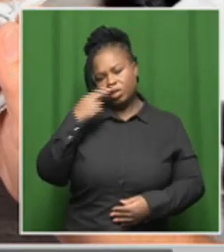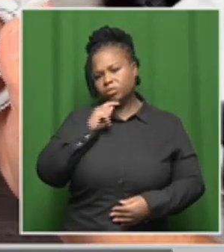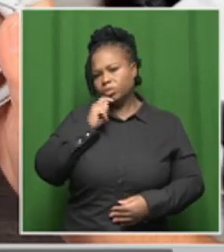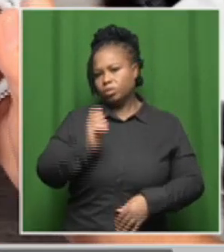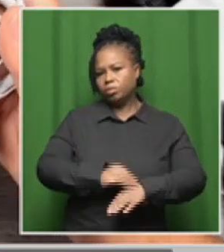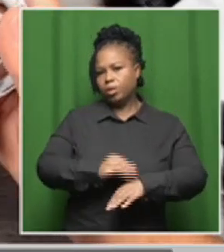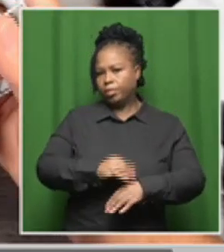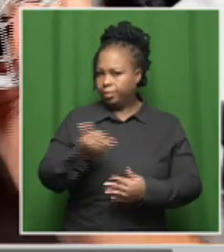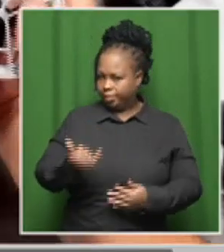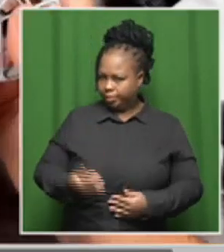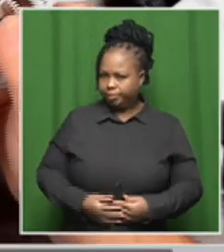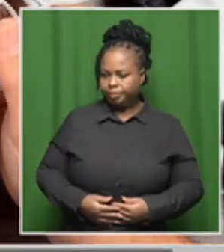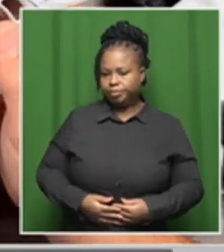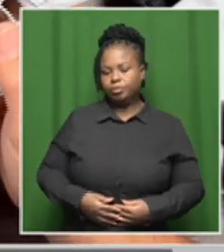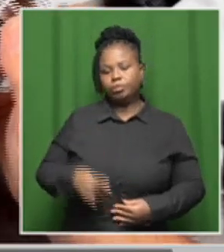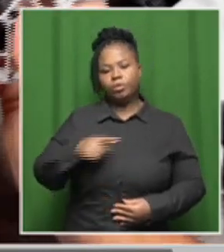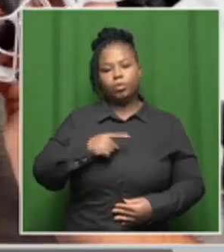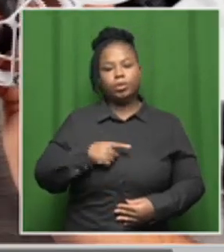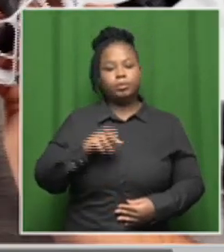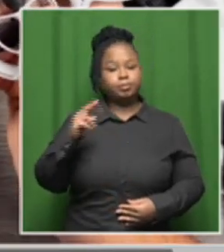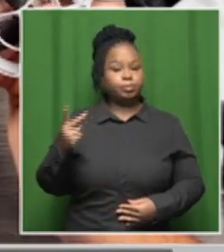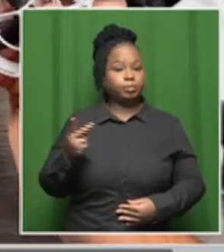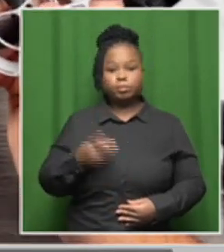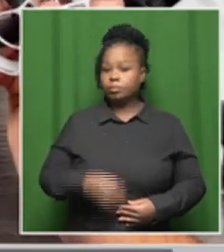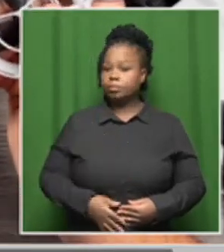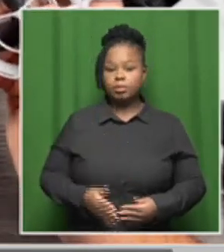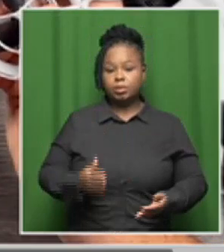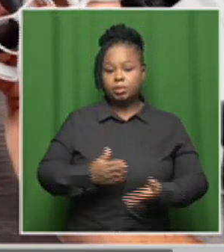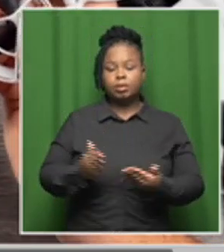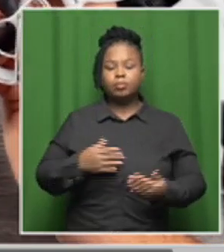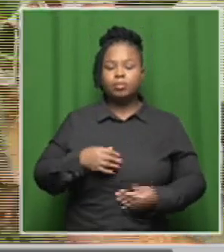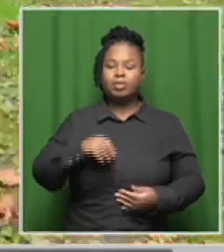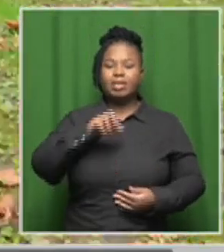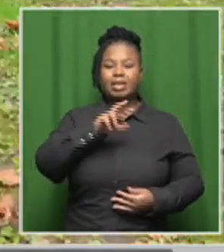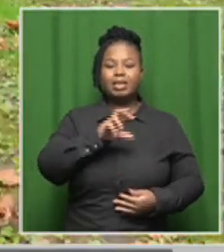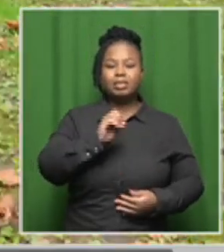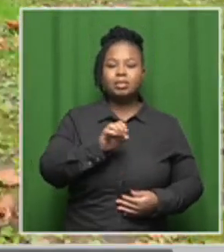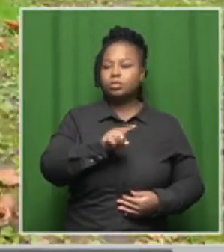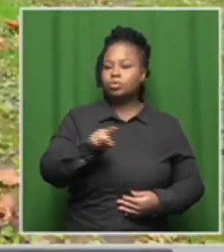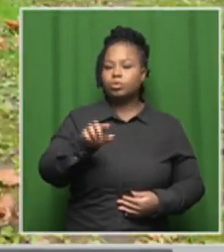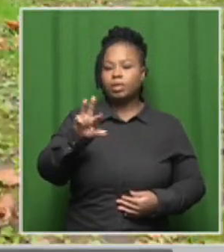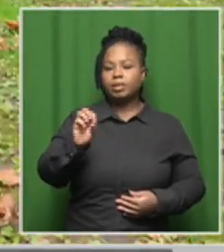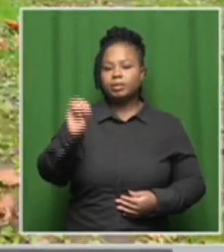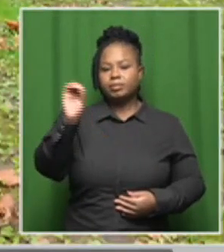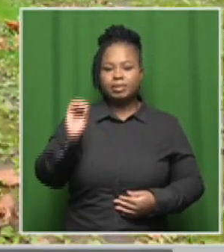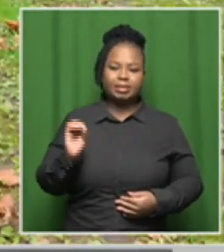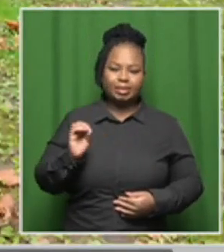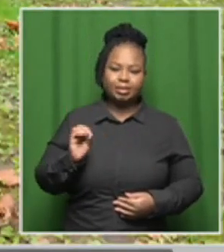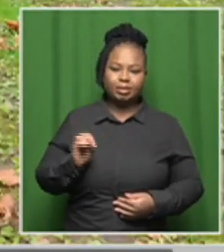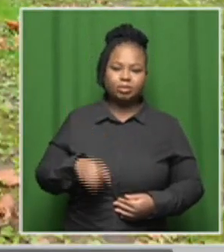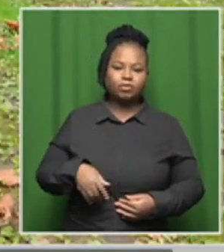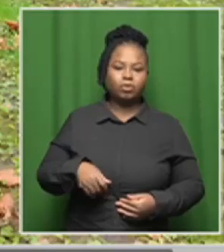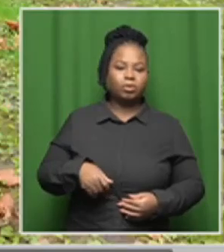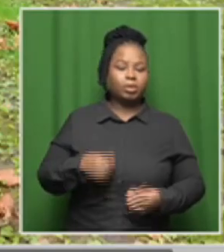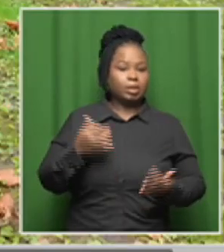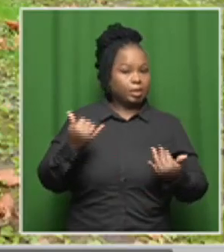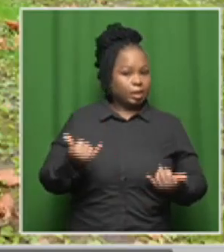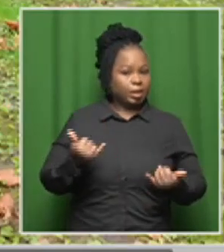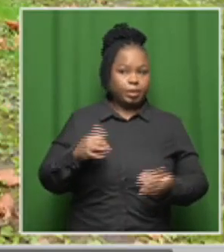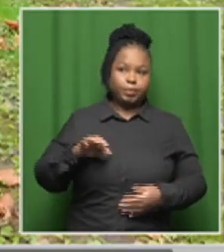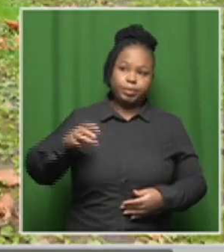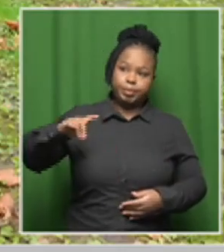And indeed, because so many of the operators, I'd venture to say as many as 80 to 90% of the drones that are currently being